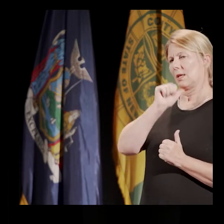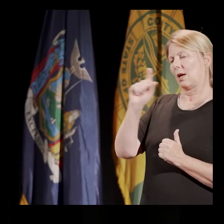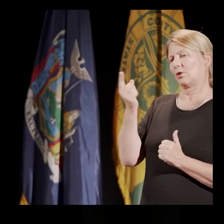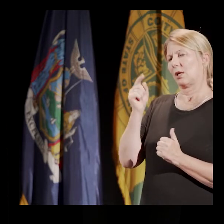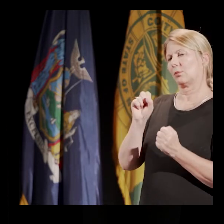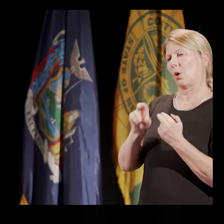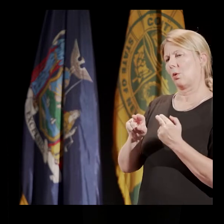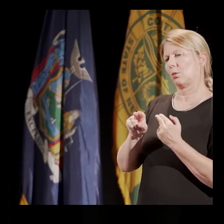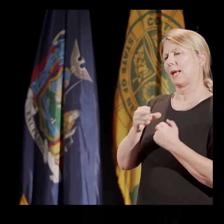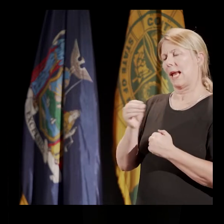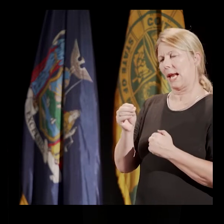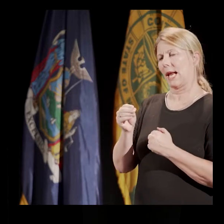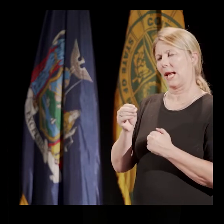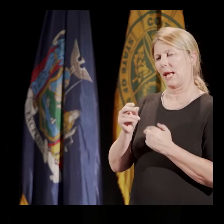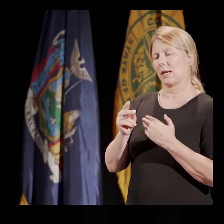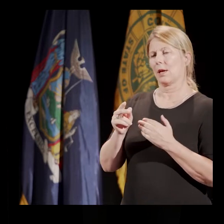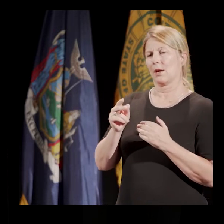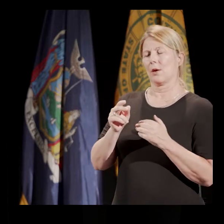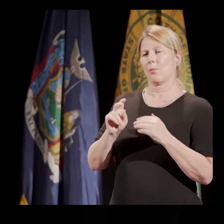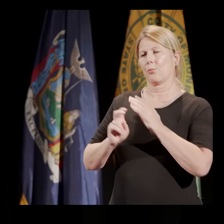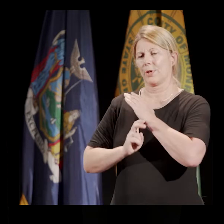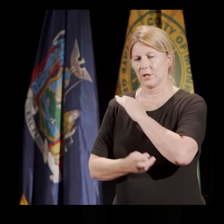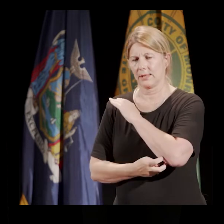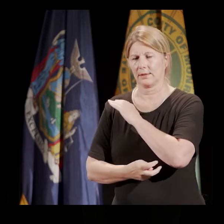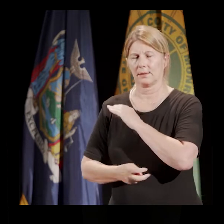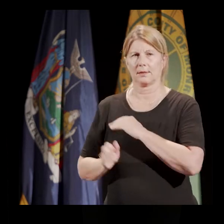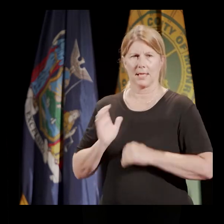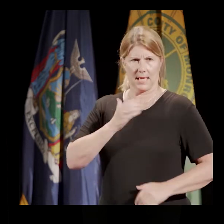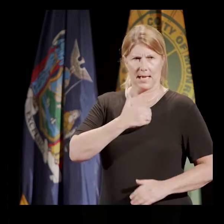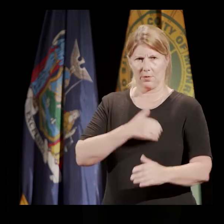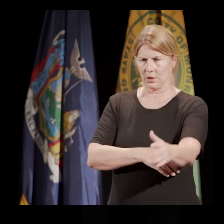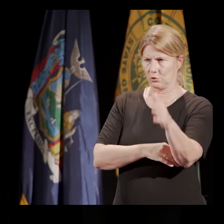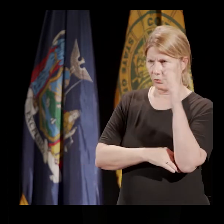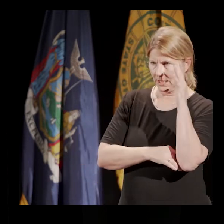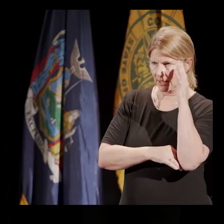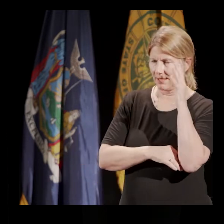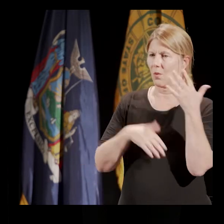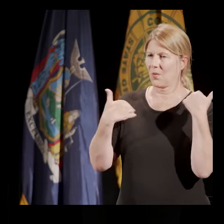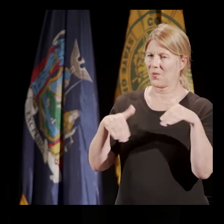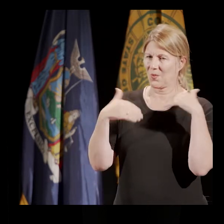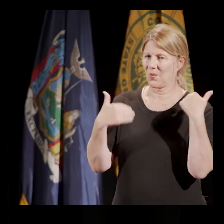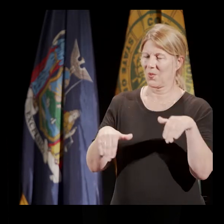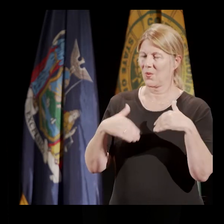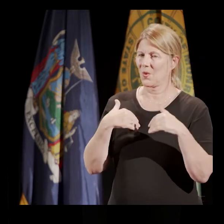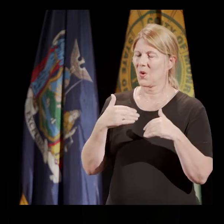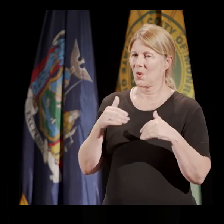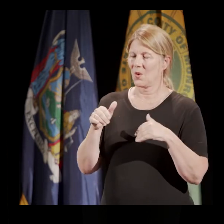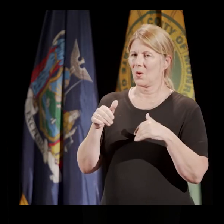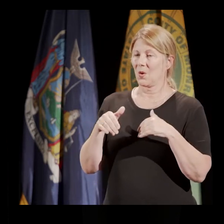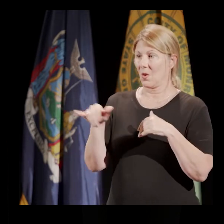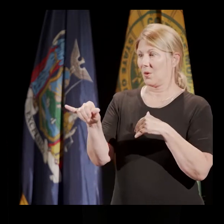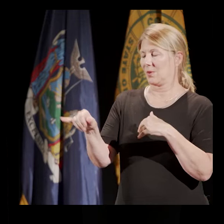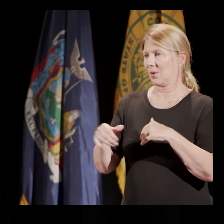bridges. Our tree canopy is a prime example of going beyond the brick and mortar. I have made it clear